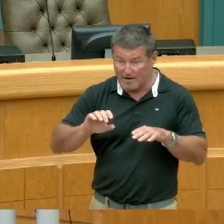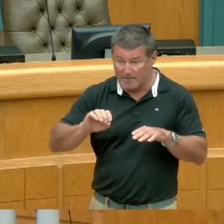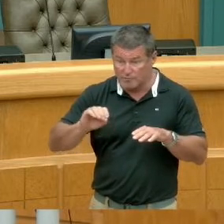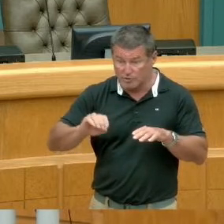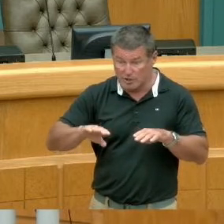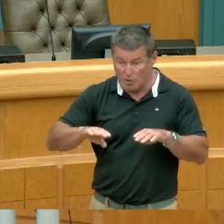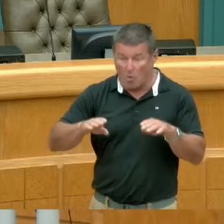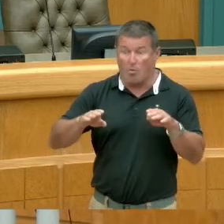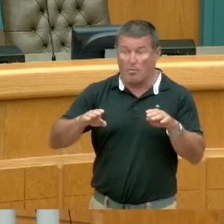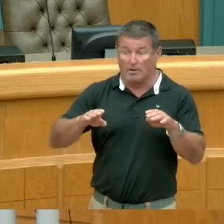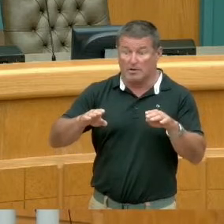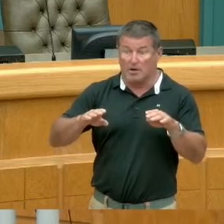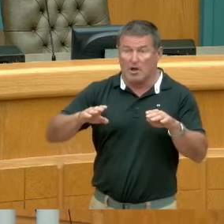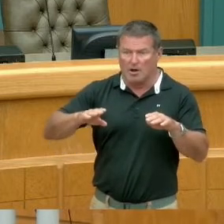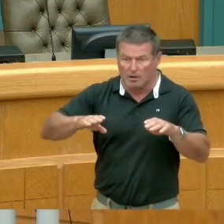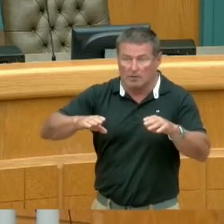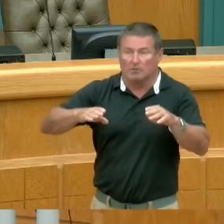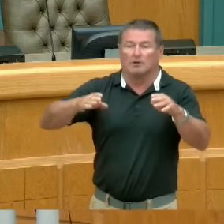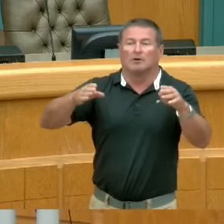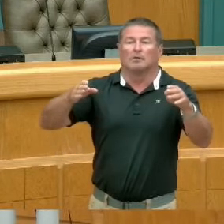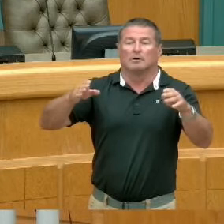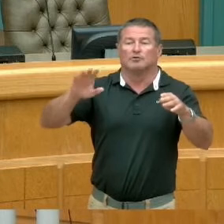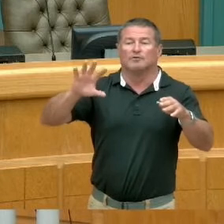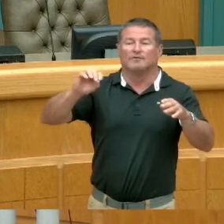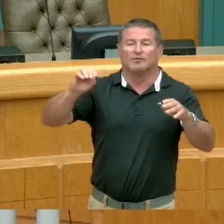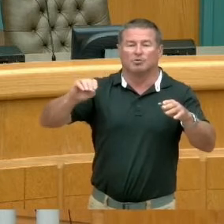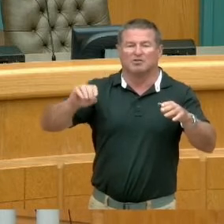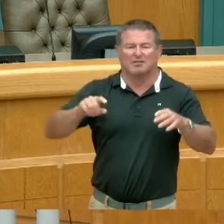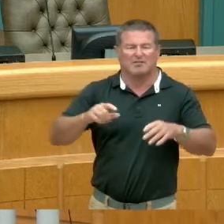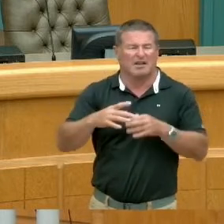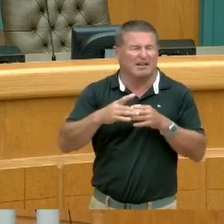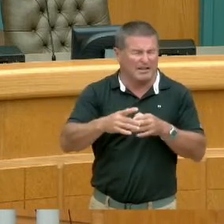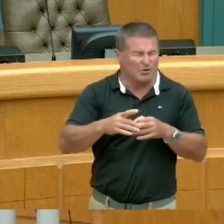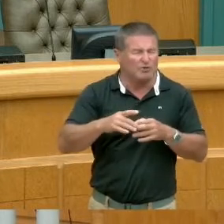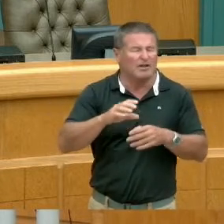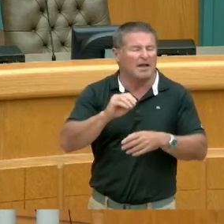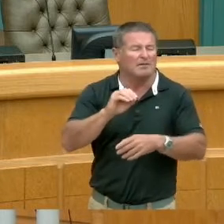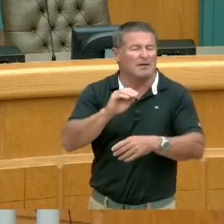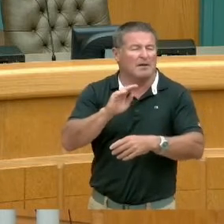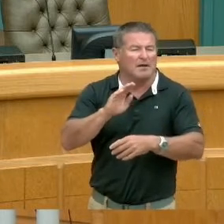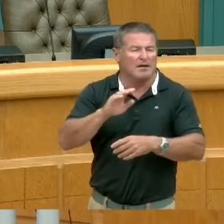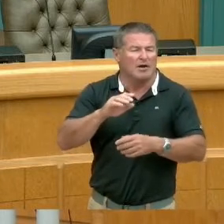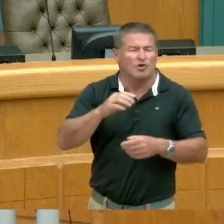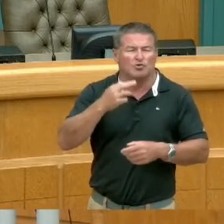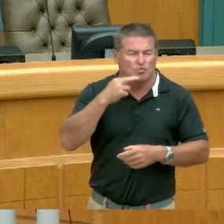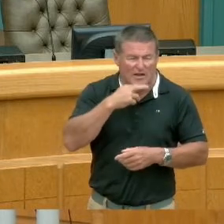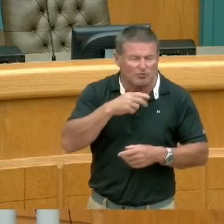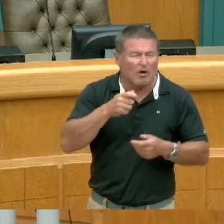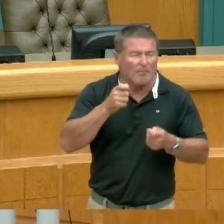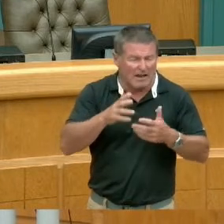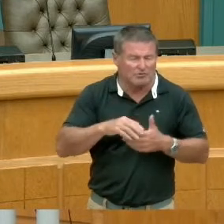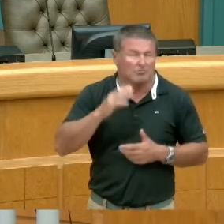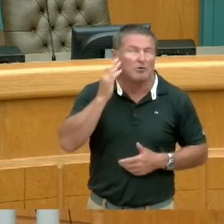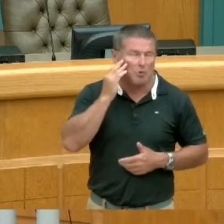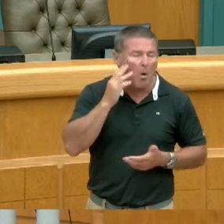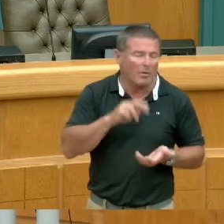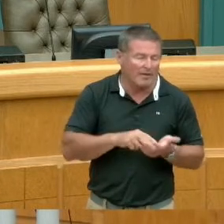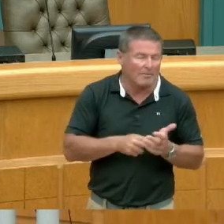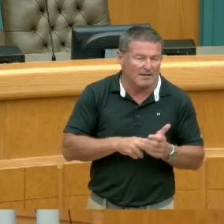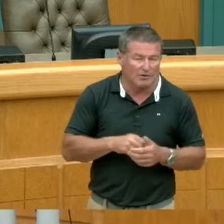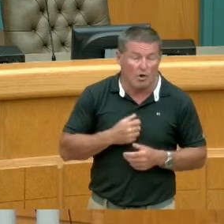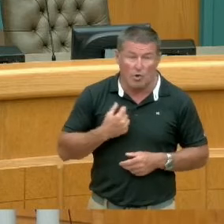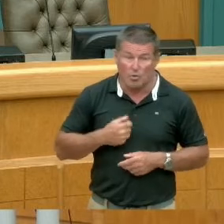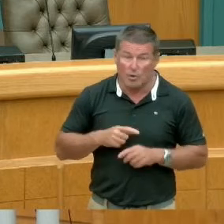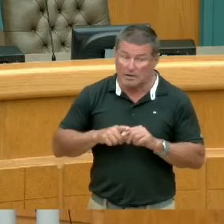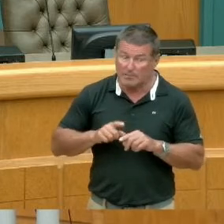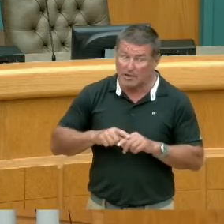great business community. We know that they know what 50% of their maximum capacity is, and we really need to rely on them to